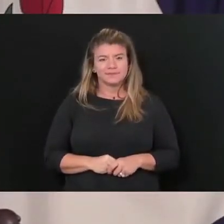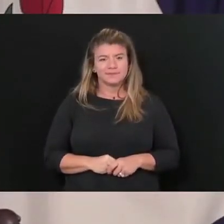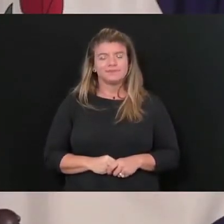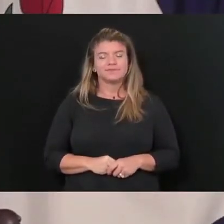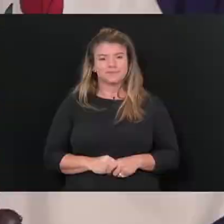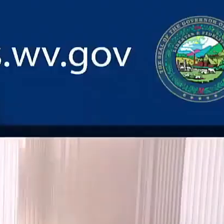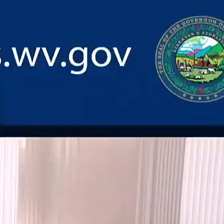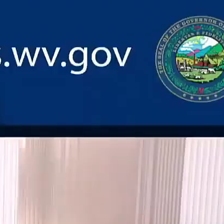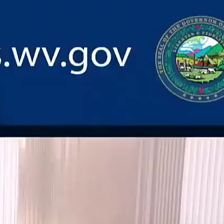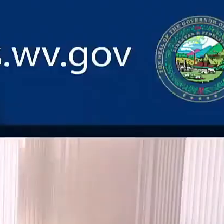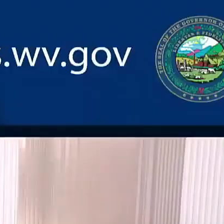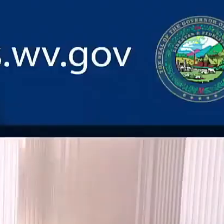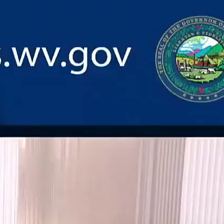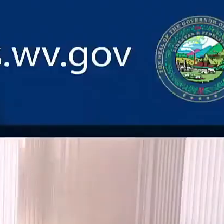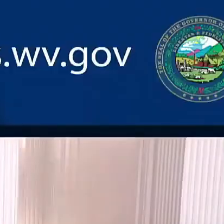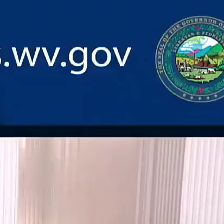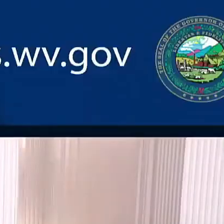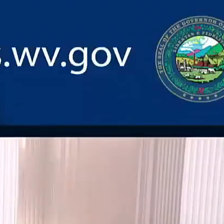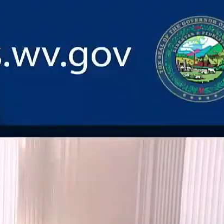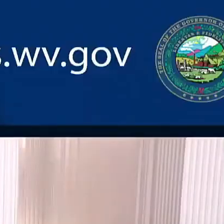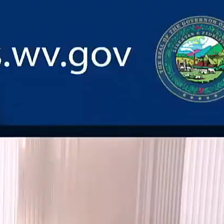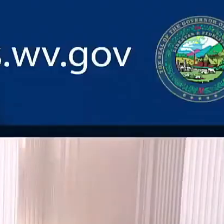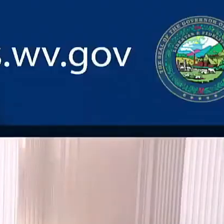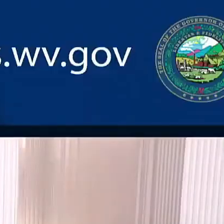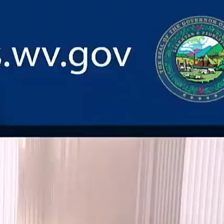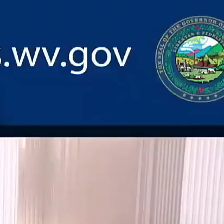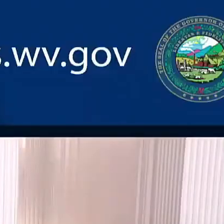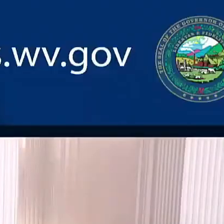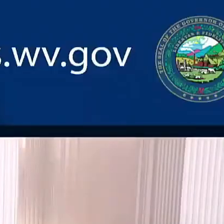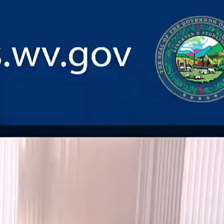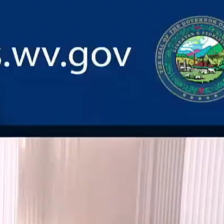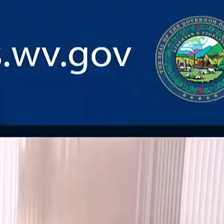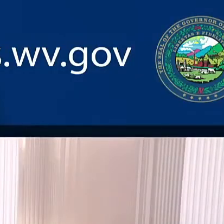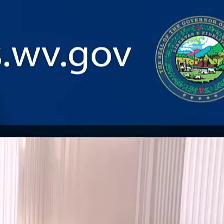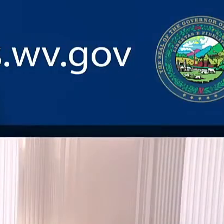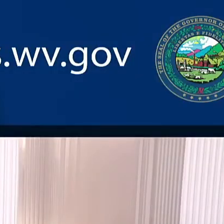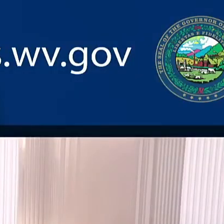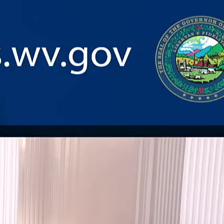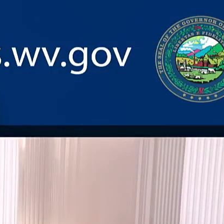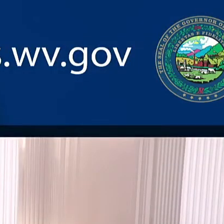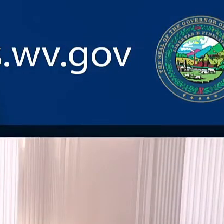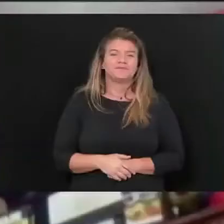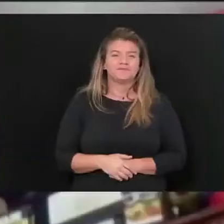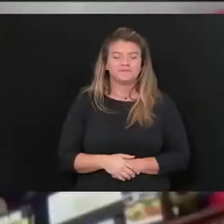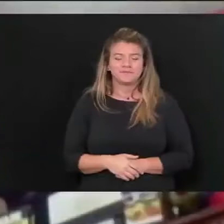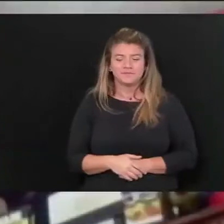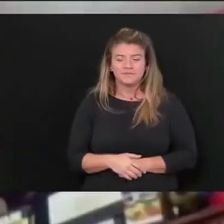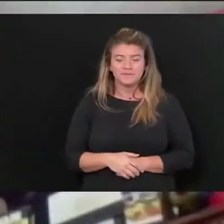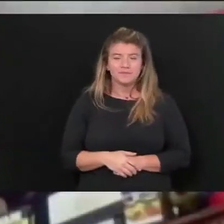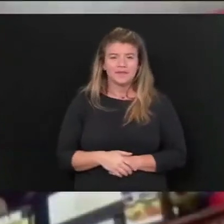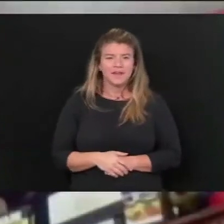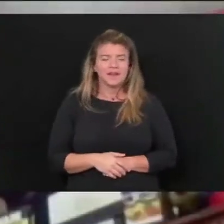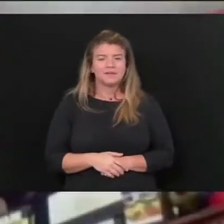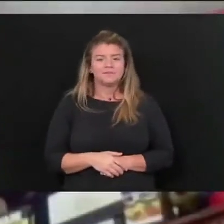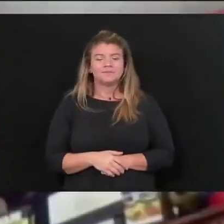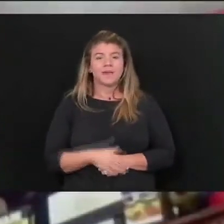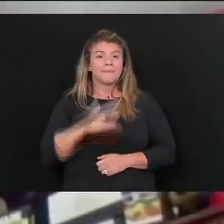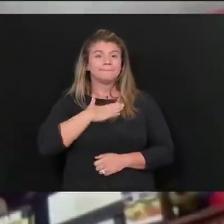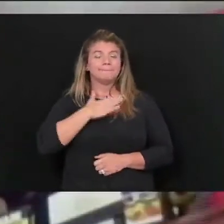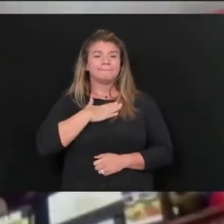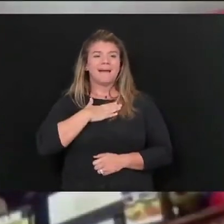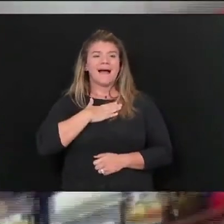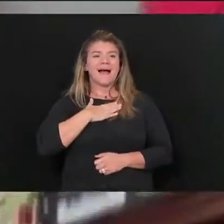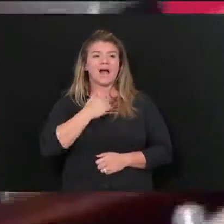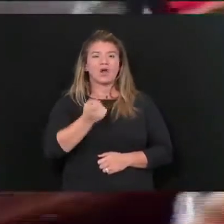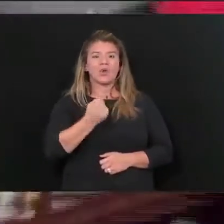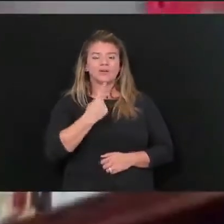All right, thank you, Kenny. Next to David Beard with the Dominion Post. Hi, David Beard. I have to ask a question on a different topic.